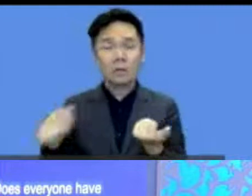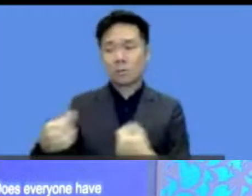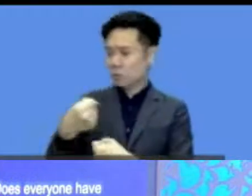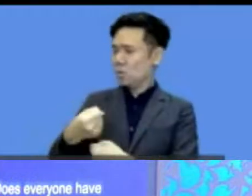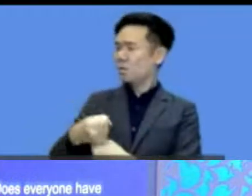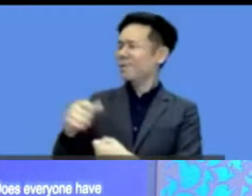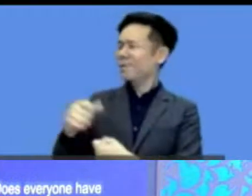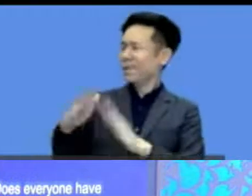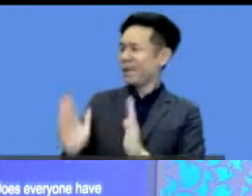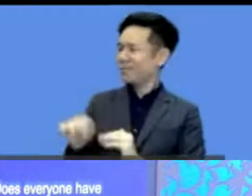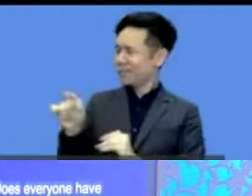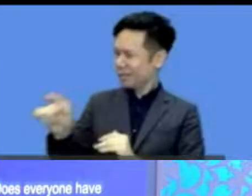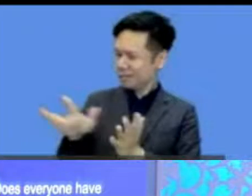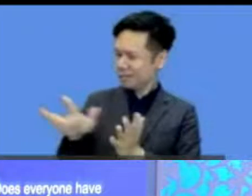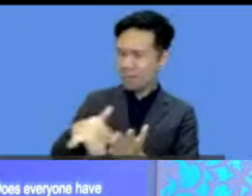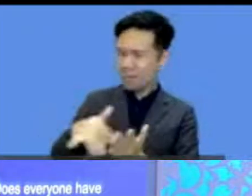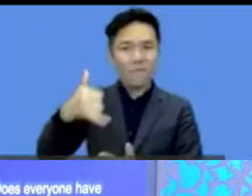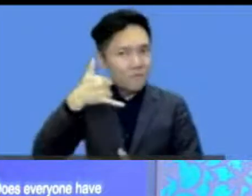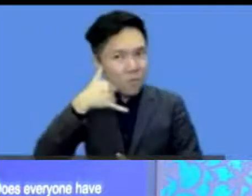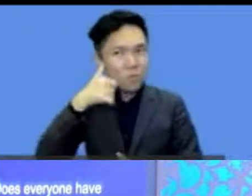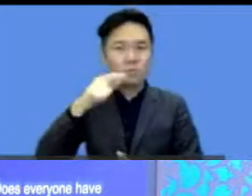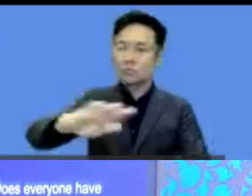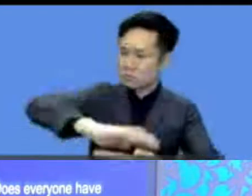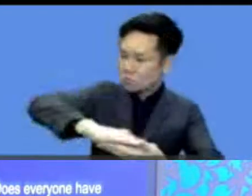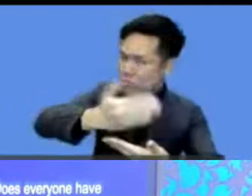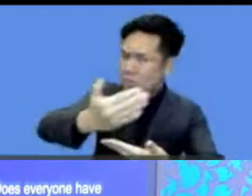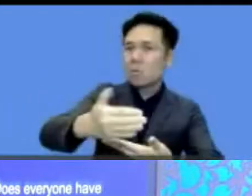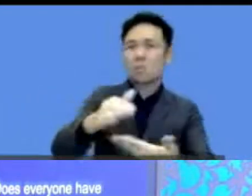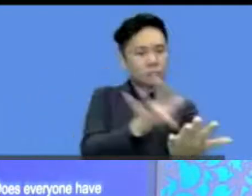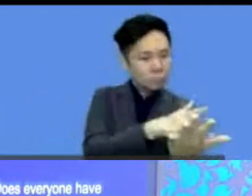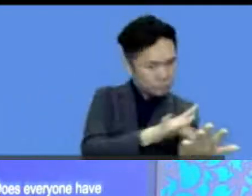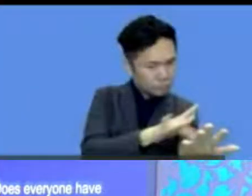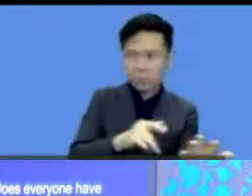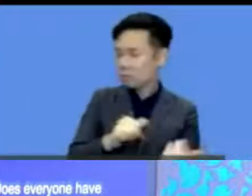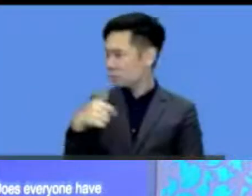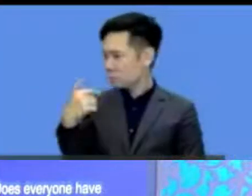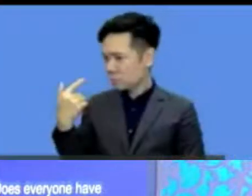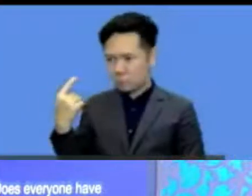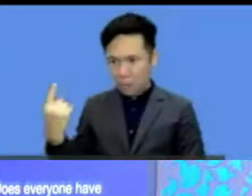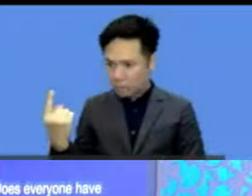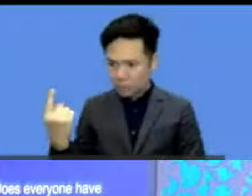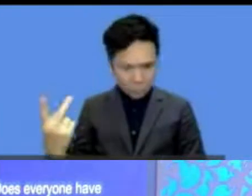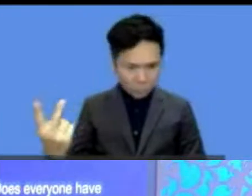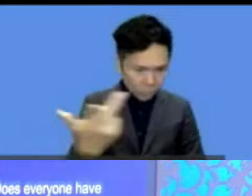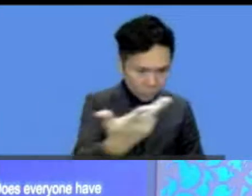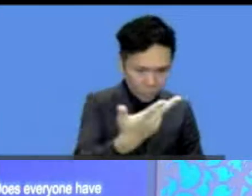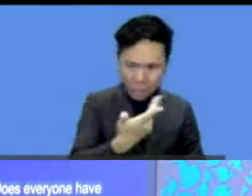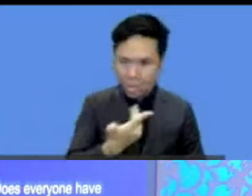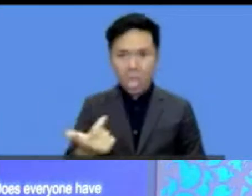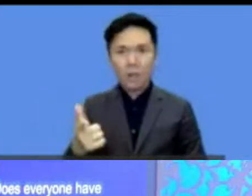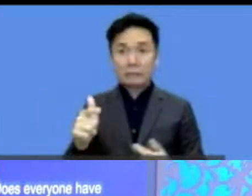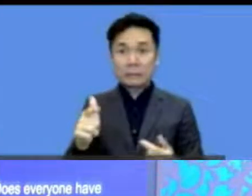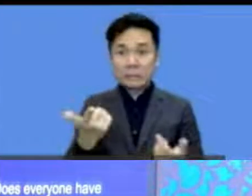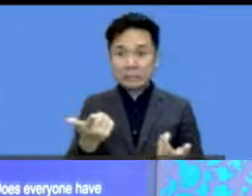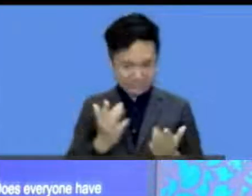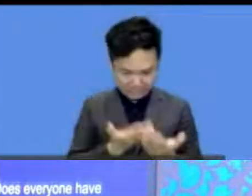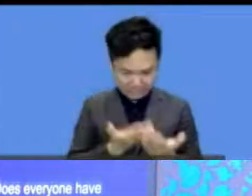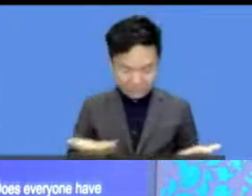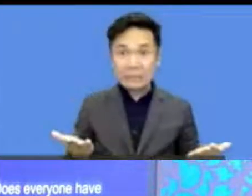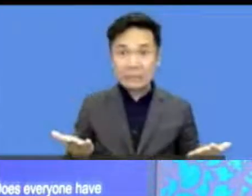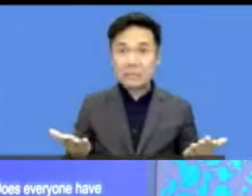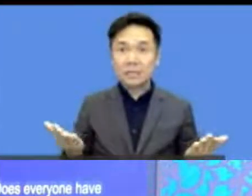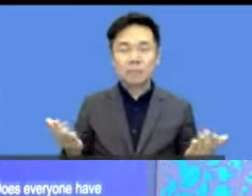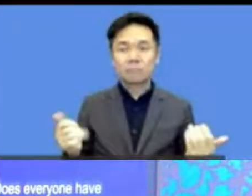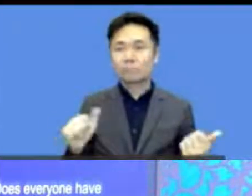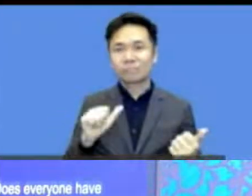she's got a device. Now the children also have to online study. So there's lack of devices, and there's a lot of problem that has been seen.